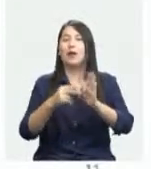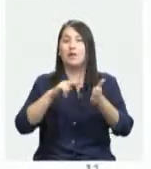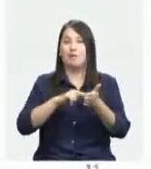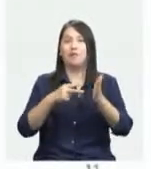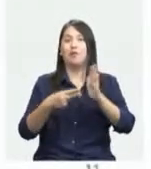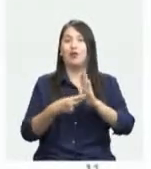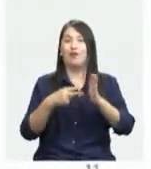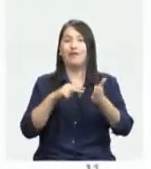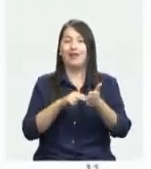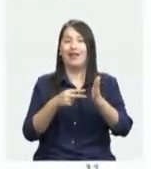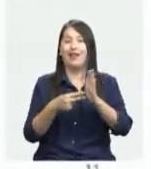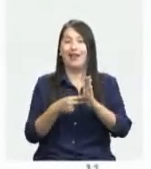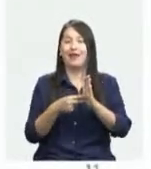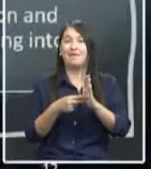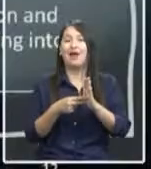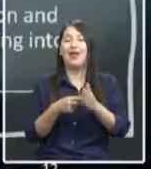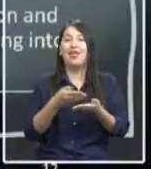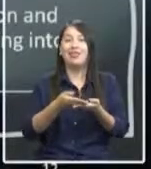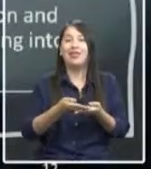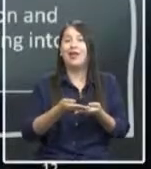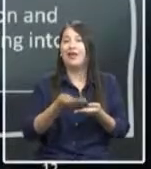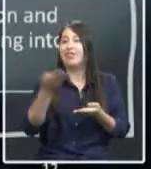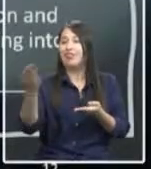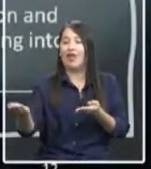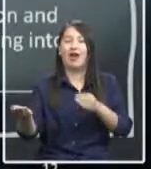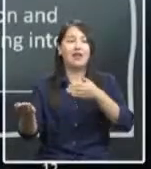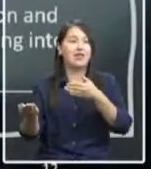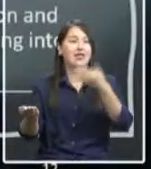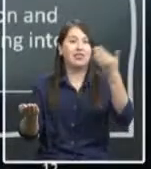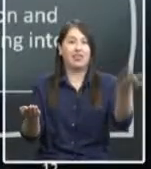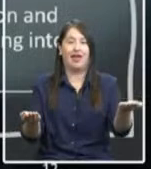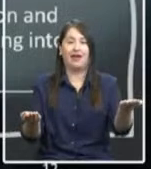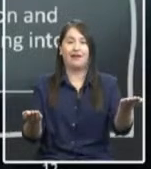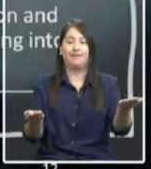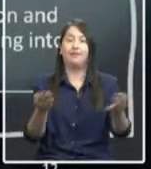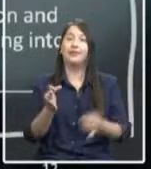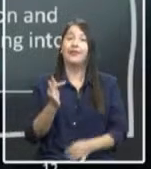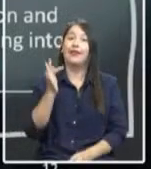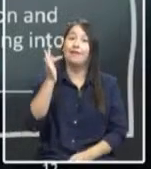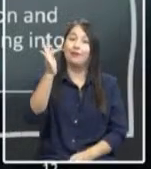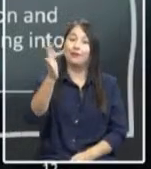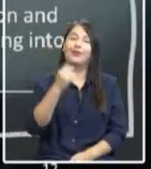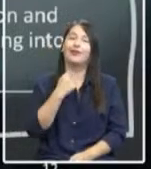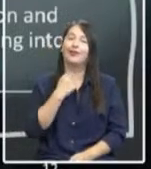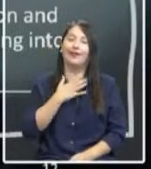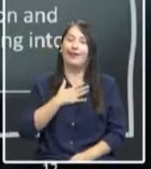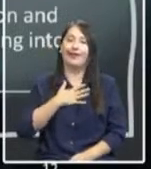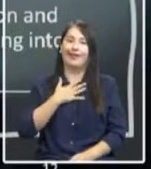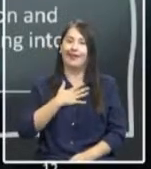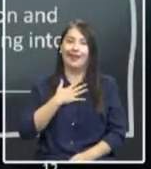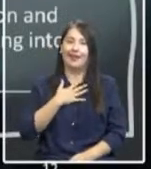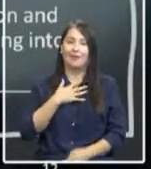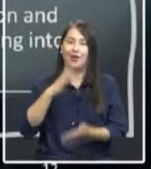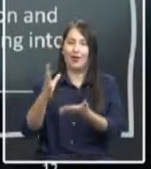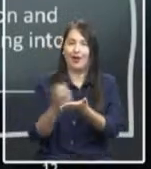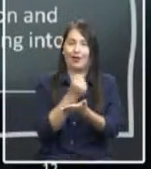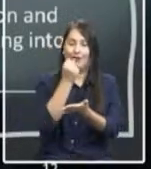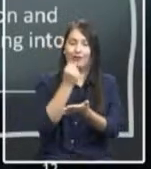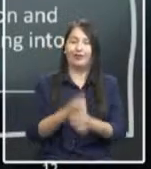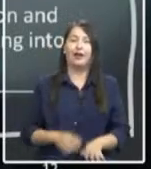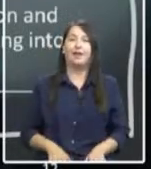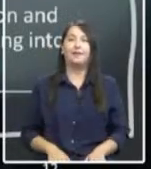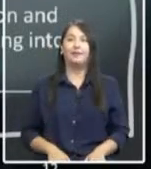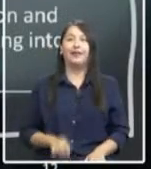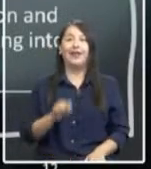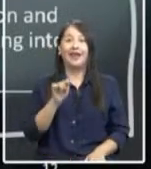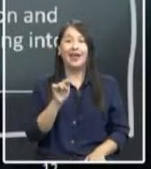future that we should be aiming for. So that brings me to a few analytic points with which I want to close, but